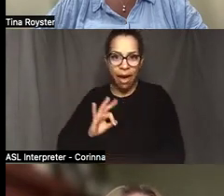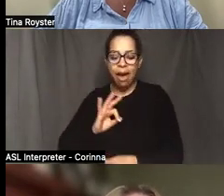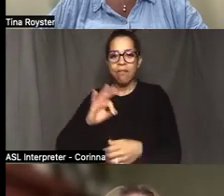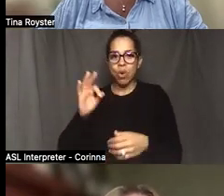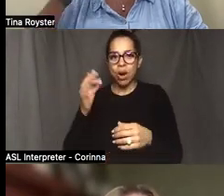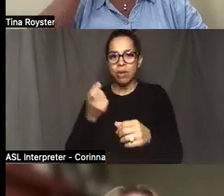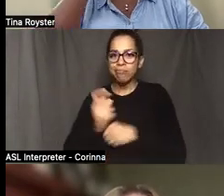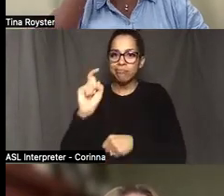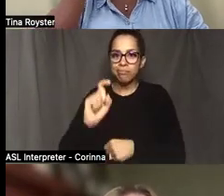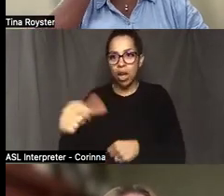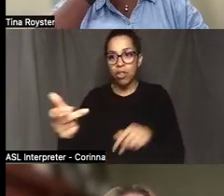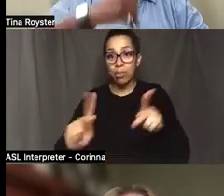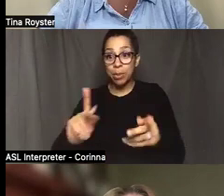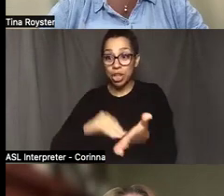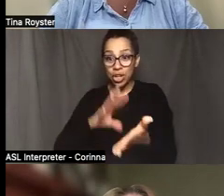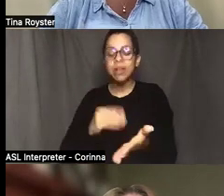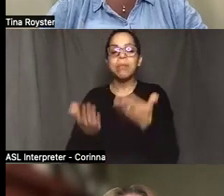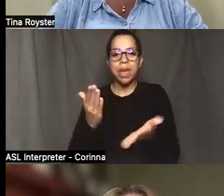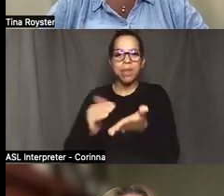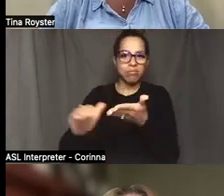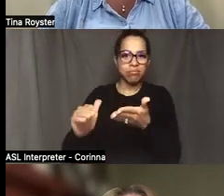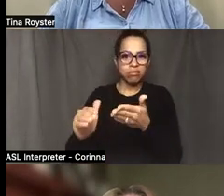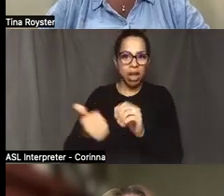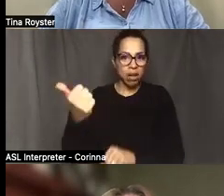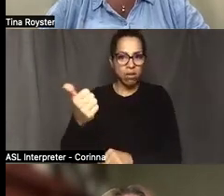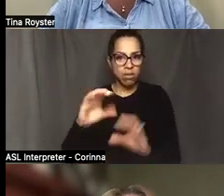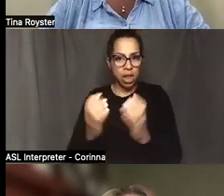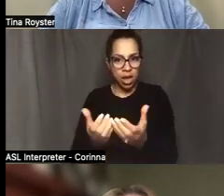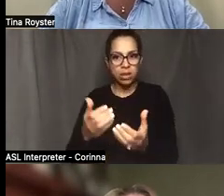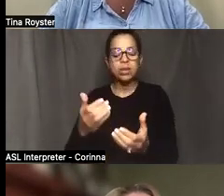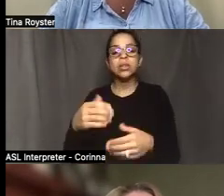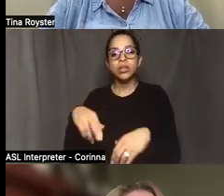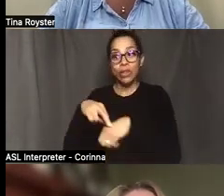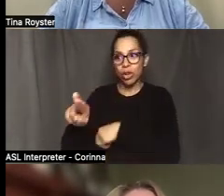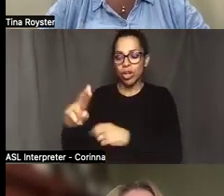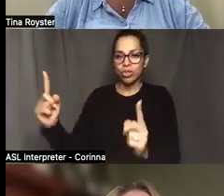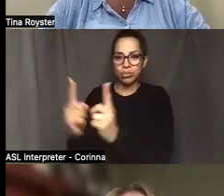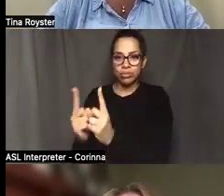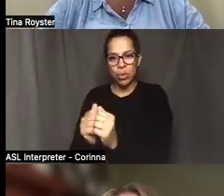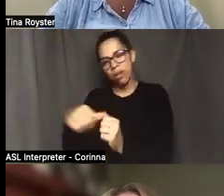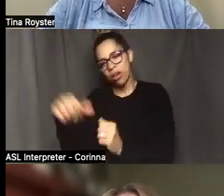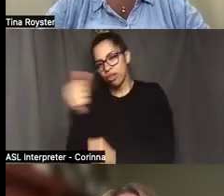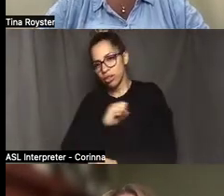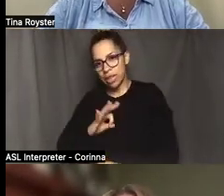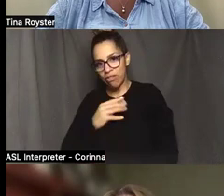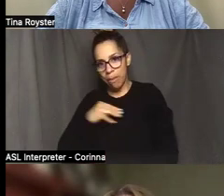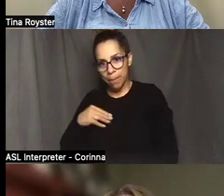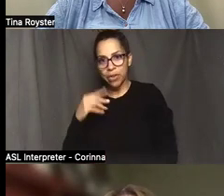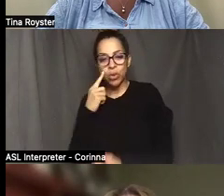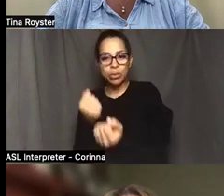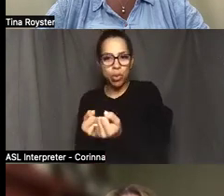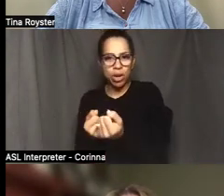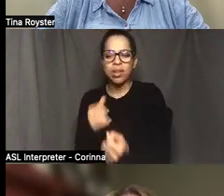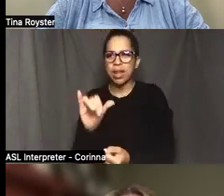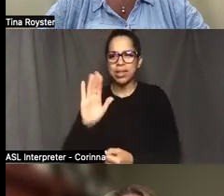be dismissed from class and referred to an appropriate staff member for additional support. So that was a comment that was made, and I'm not